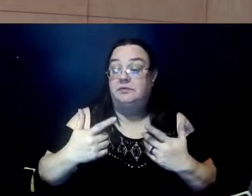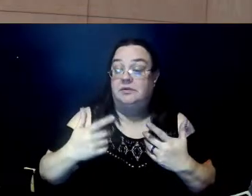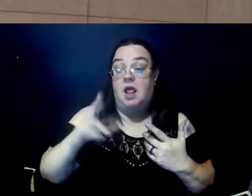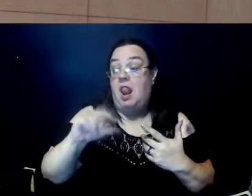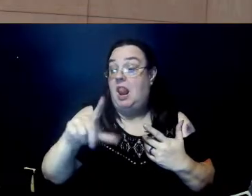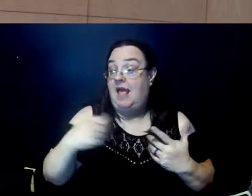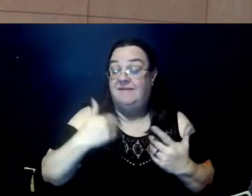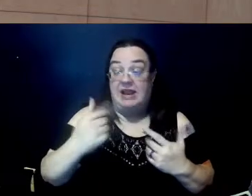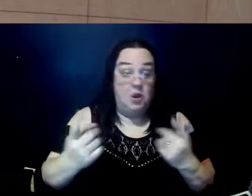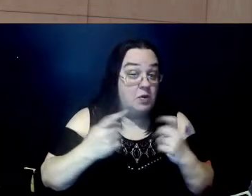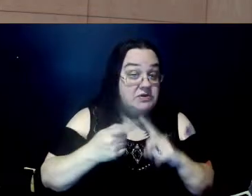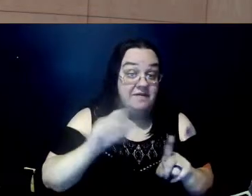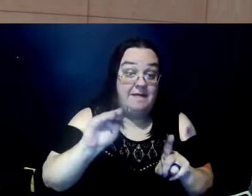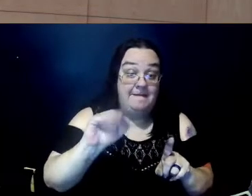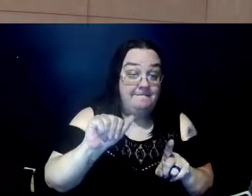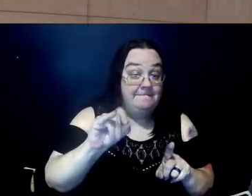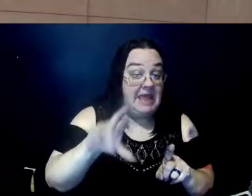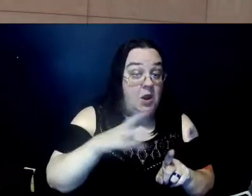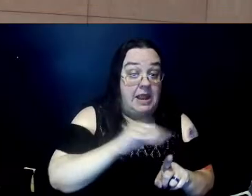from the mayor and council.